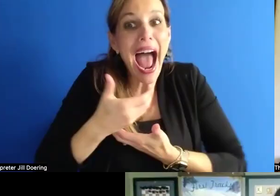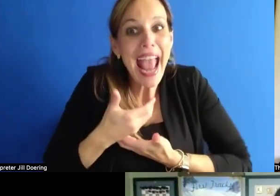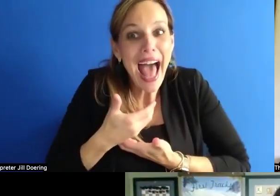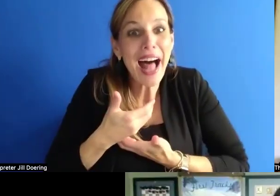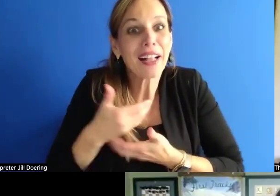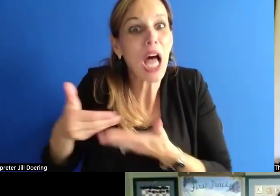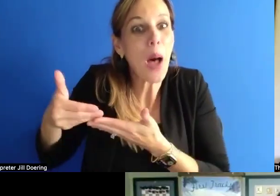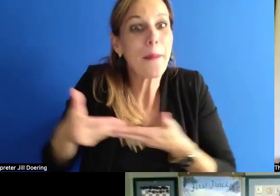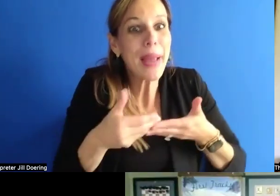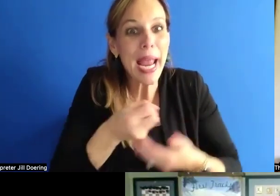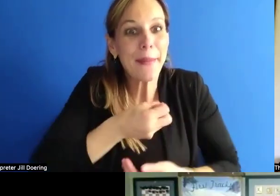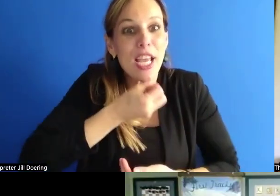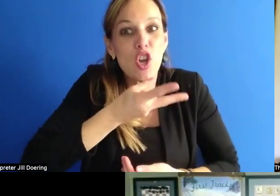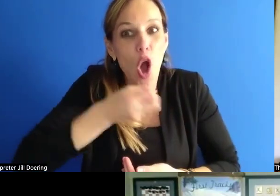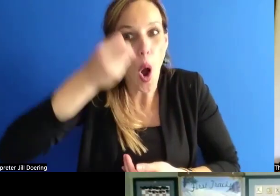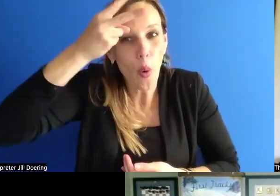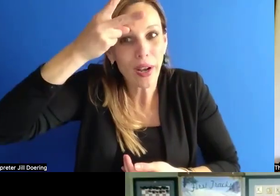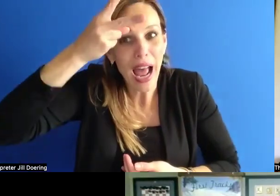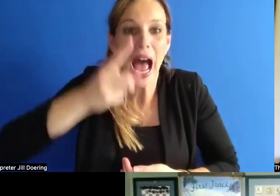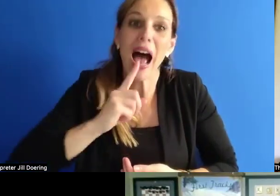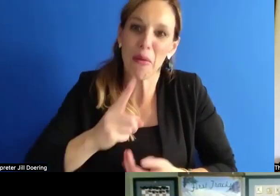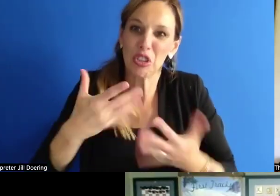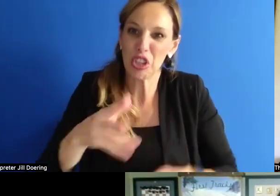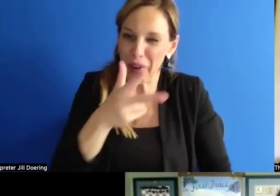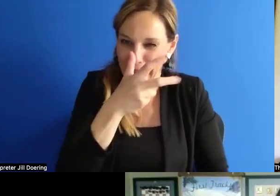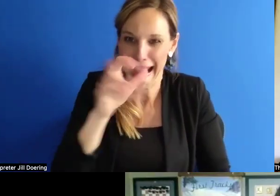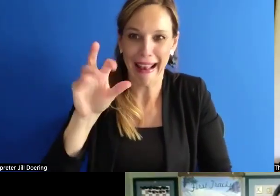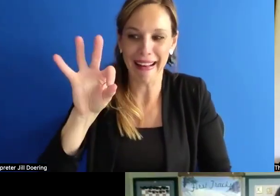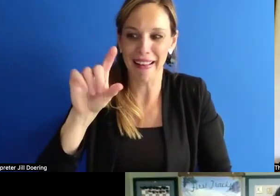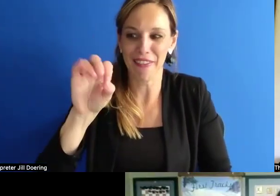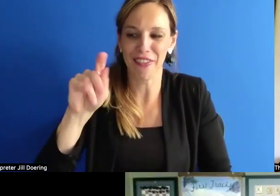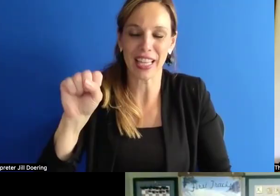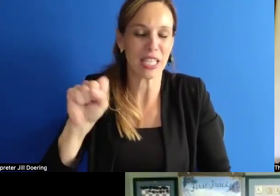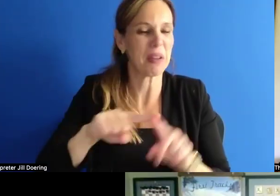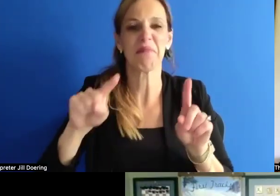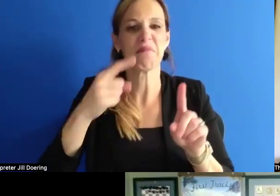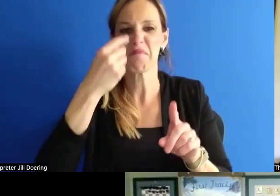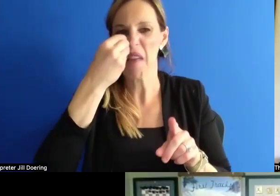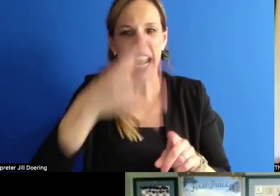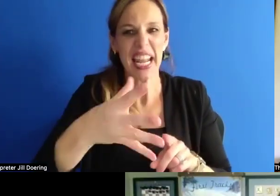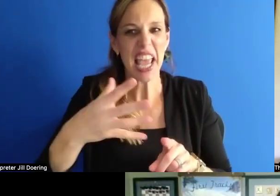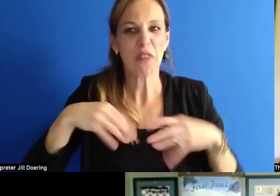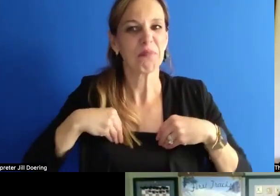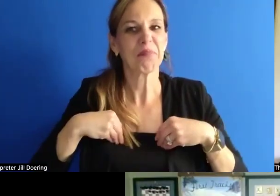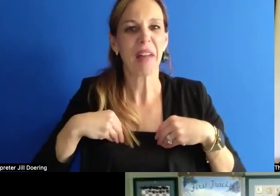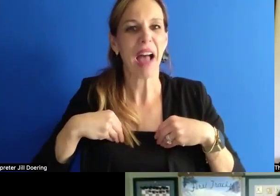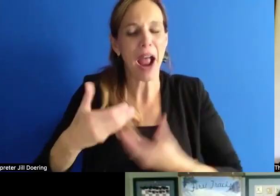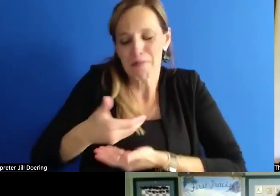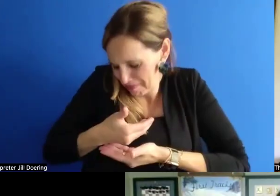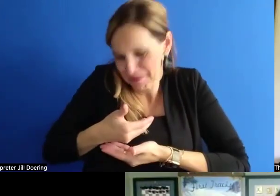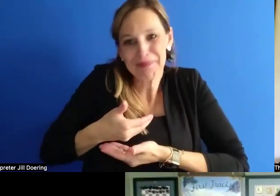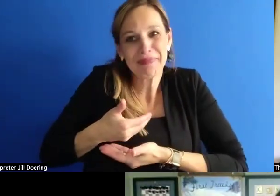fleas, but I was okay with that. In fact, we saw the fleas and I was okay with that. And I